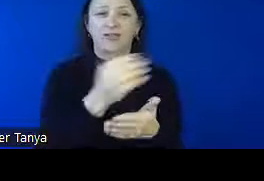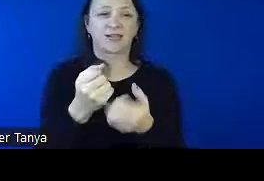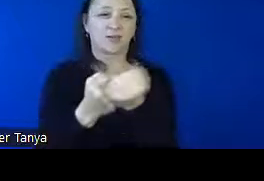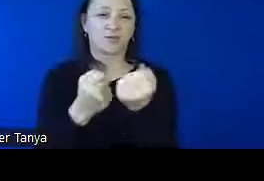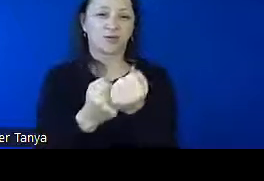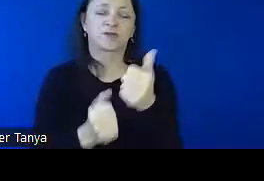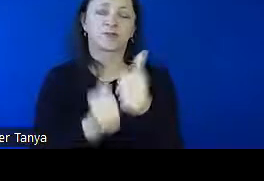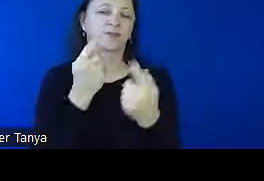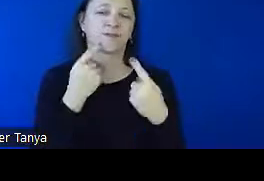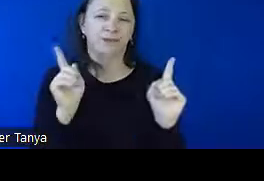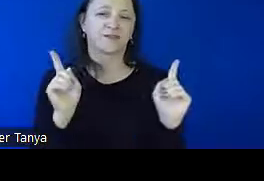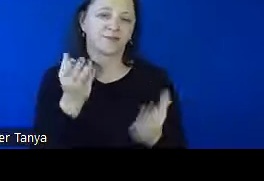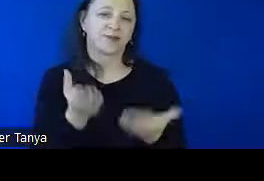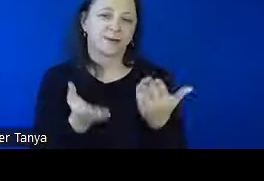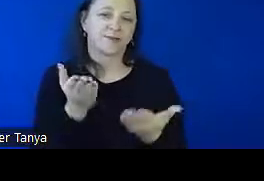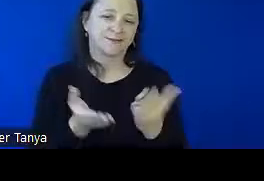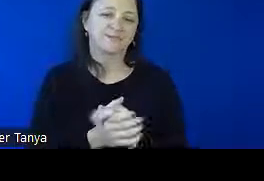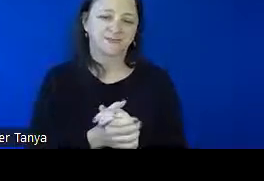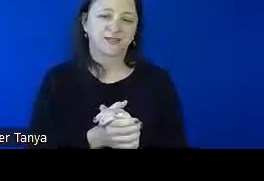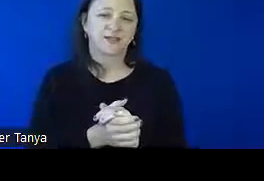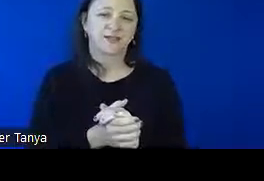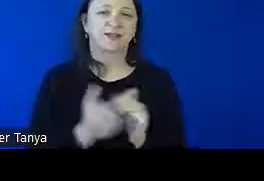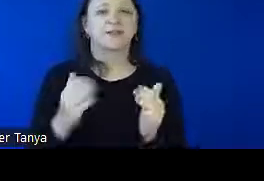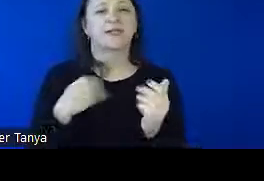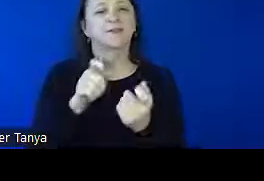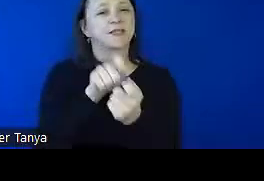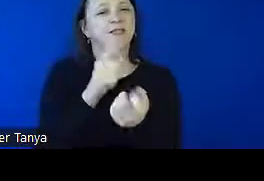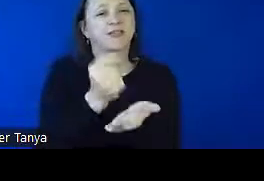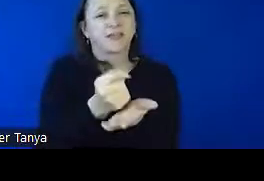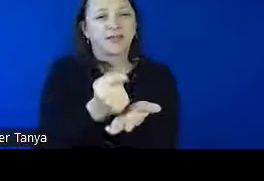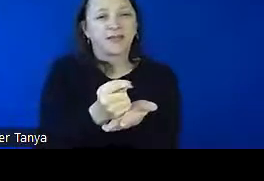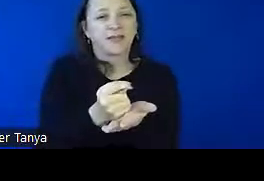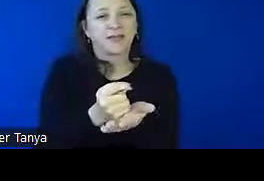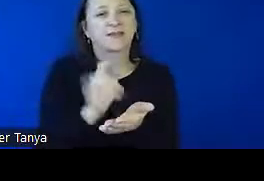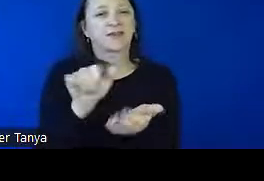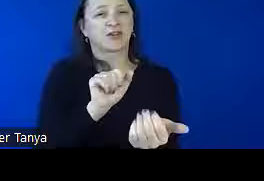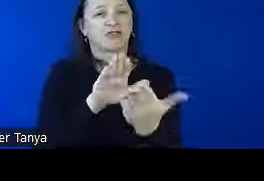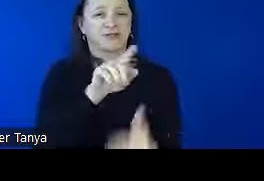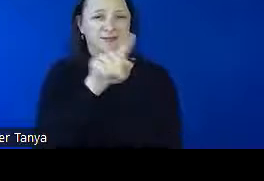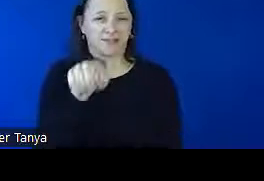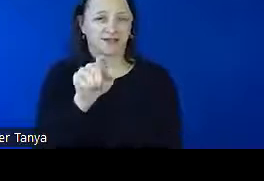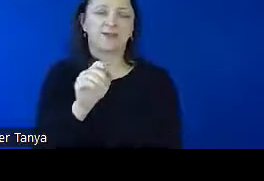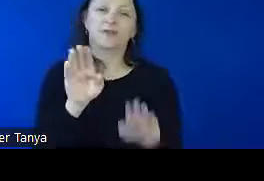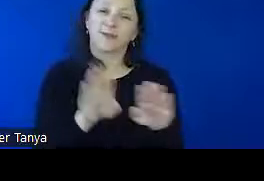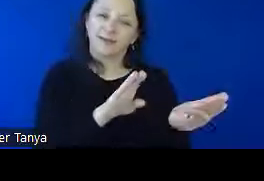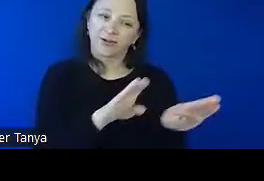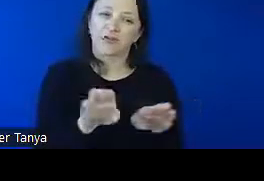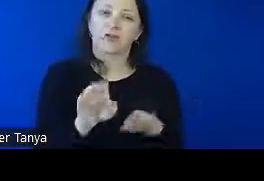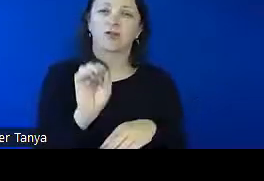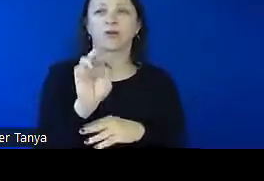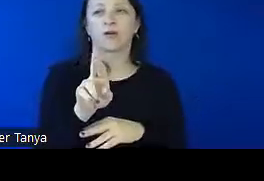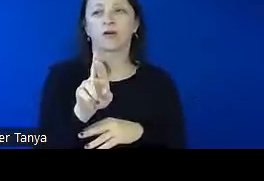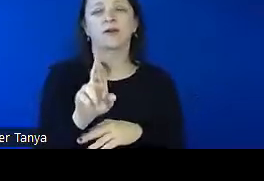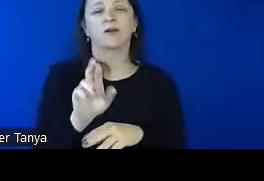most effective. And there are specific therapies that really do address this, right? So behavioral therapies or even applied